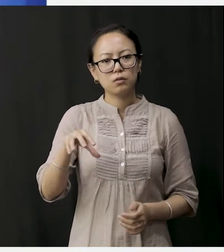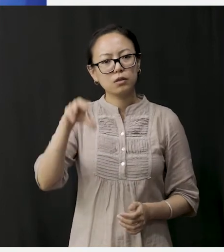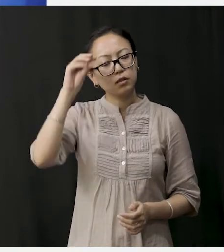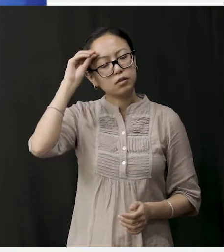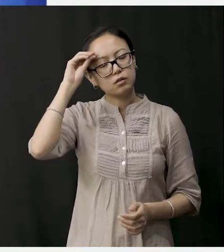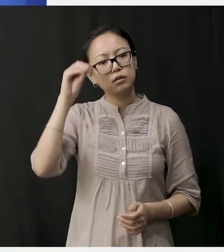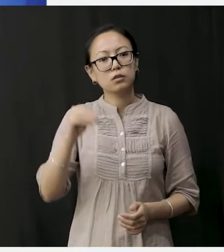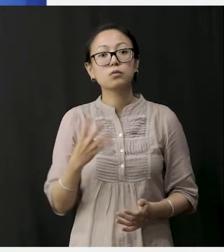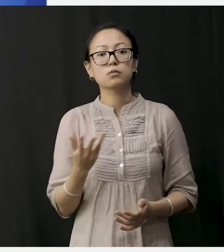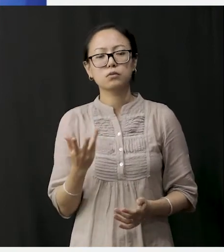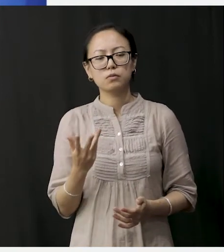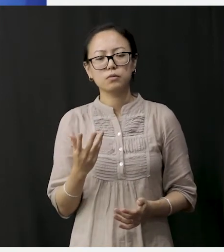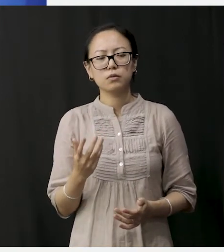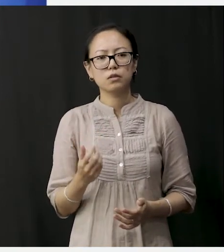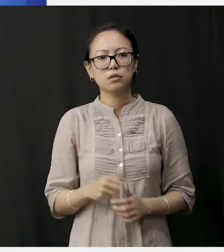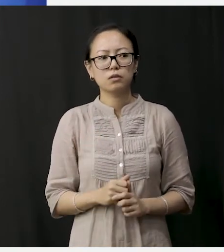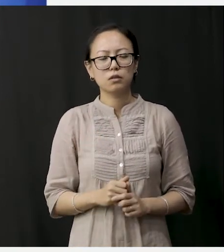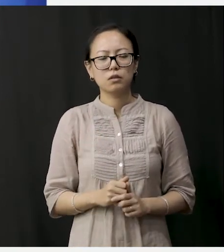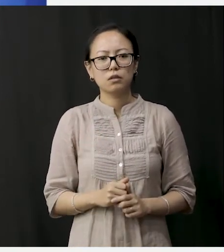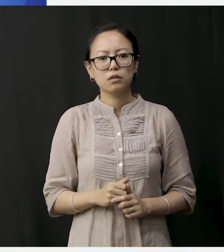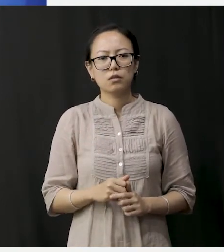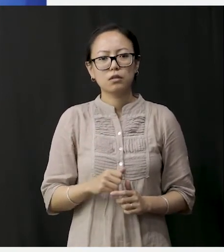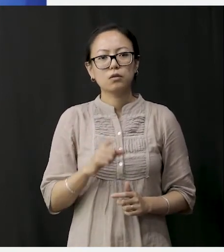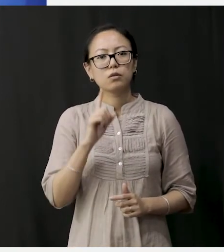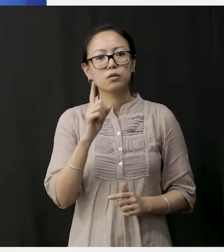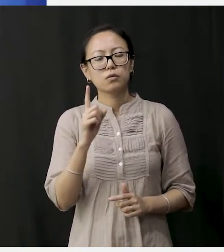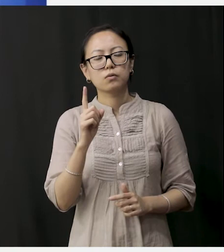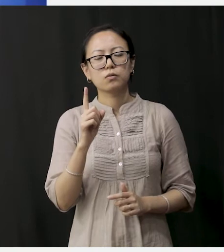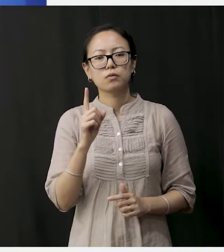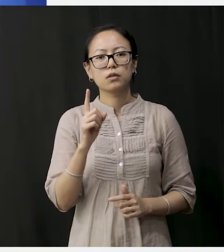Aling's diary? Now one thing I can tell you is